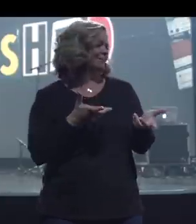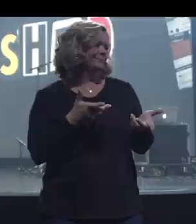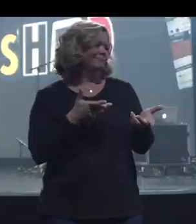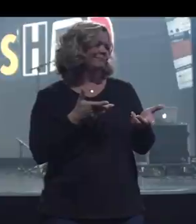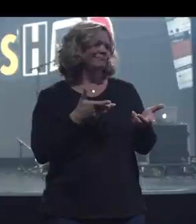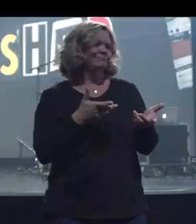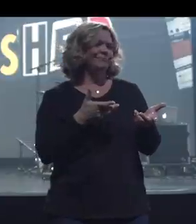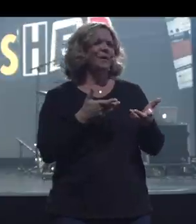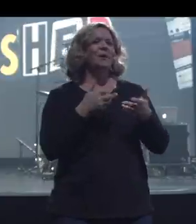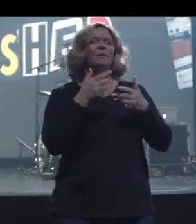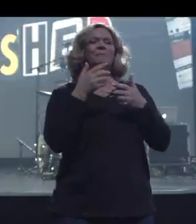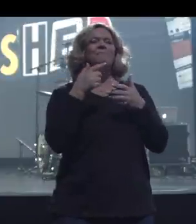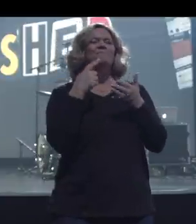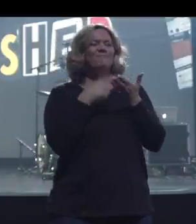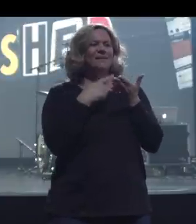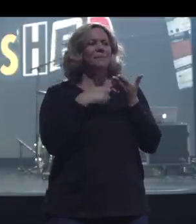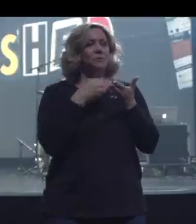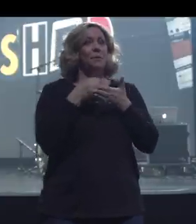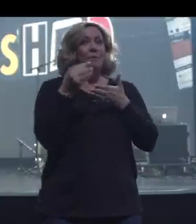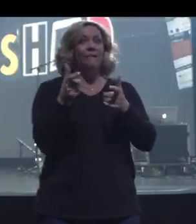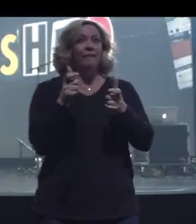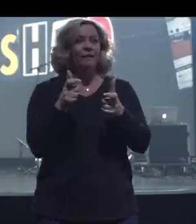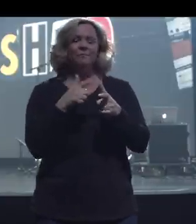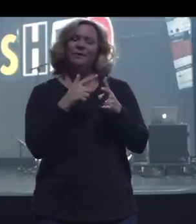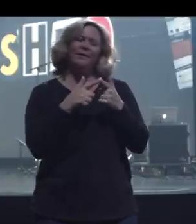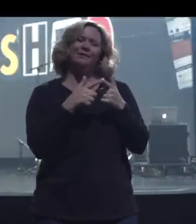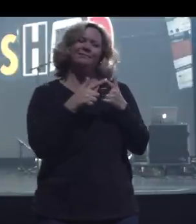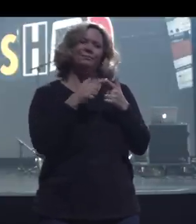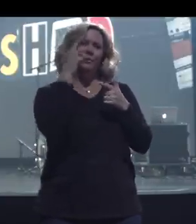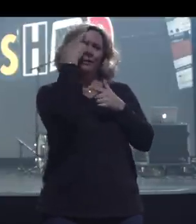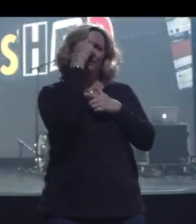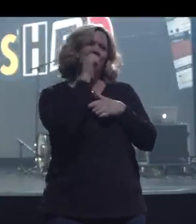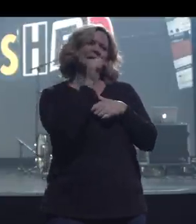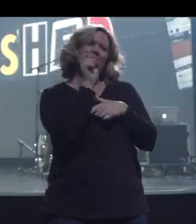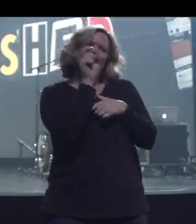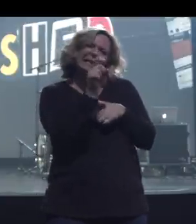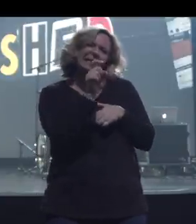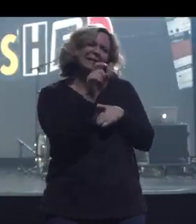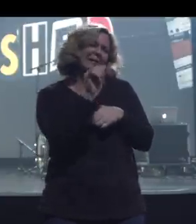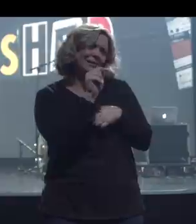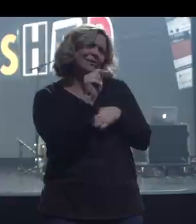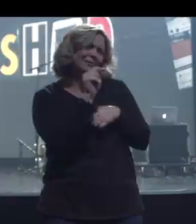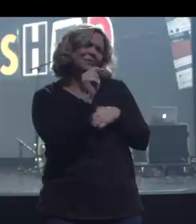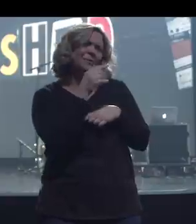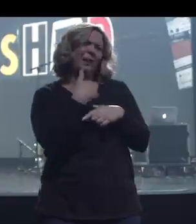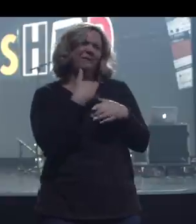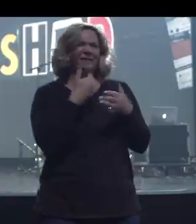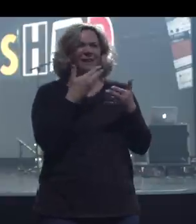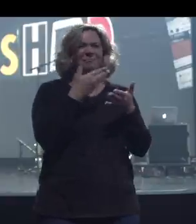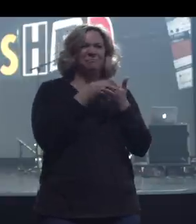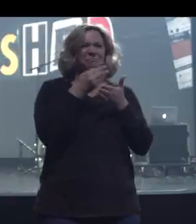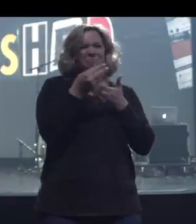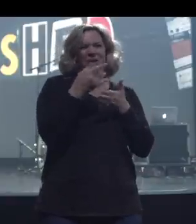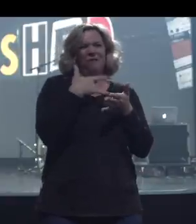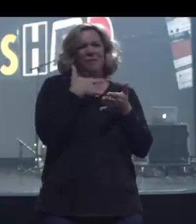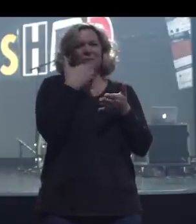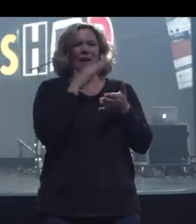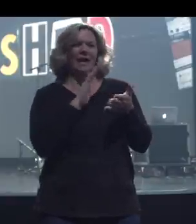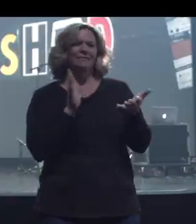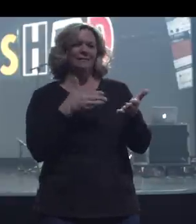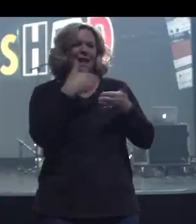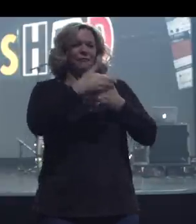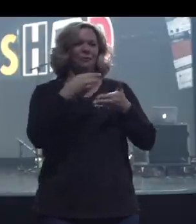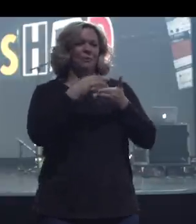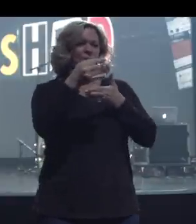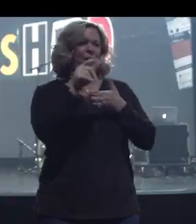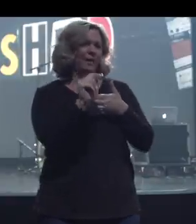We many times impulse buy and later on realize that we didn't actually need it. We have a little buyer's remorse. Again, with our kids, we tried to do something.